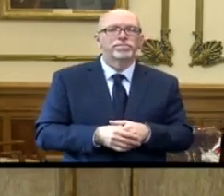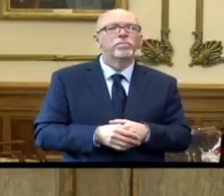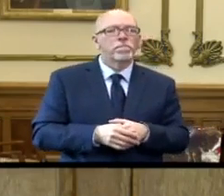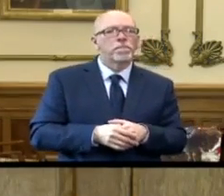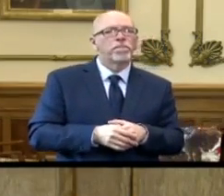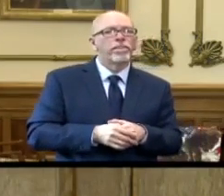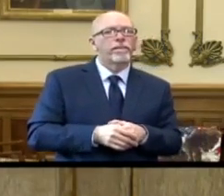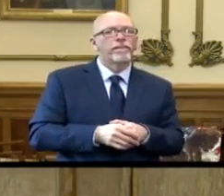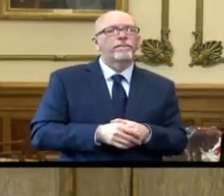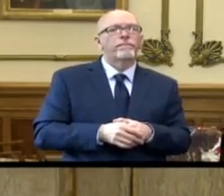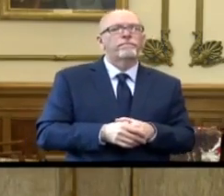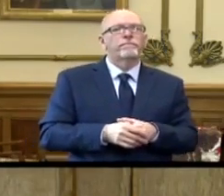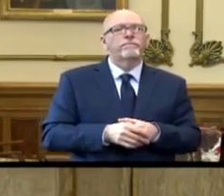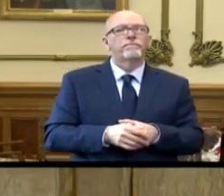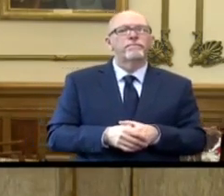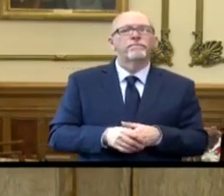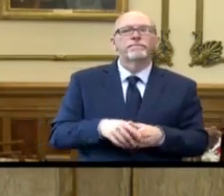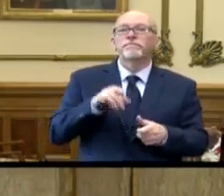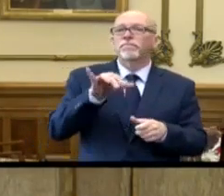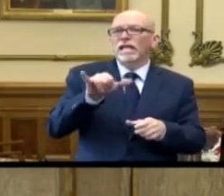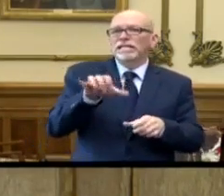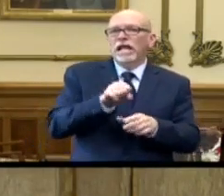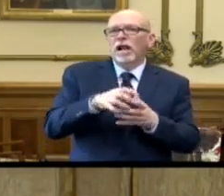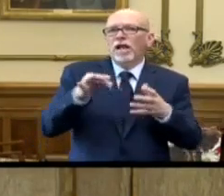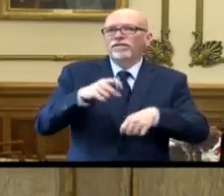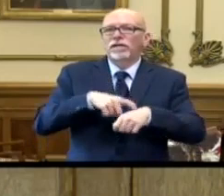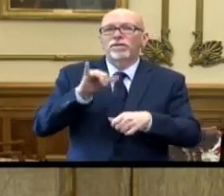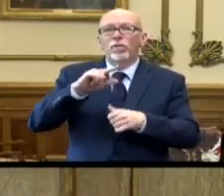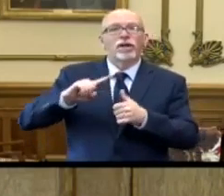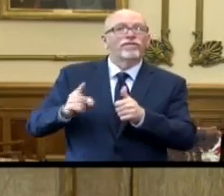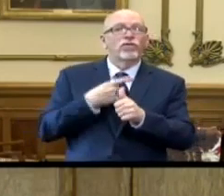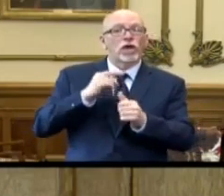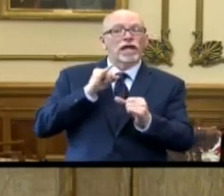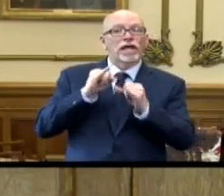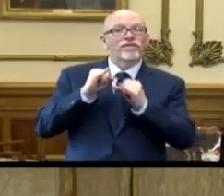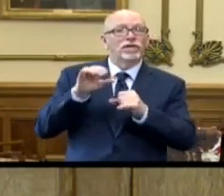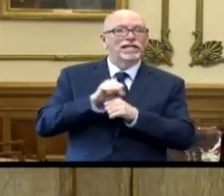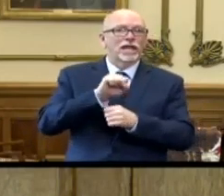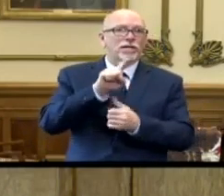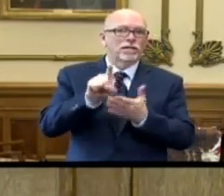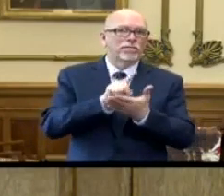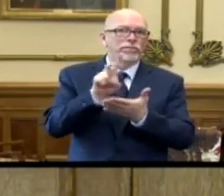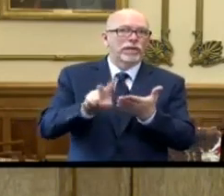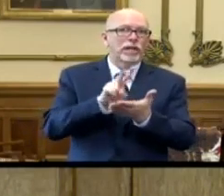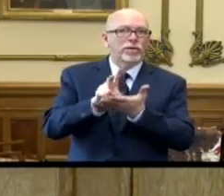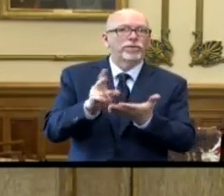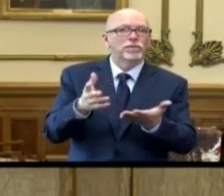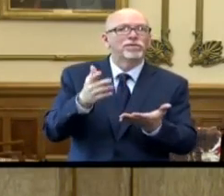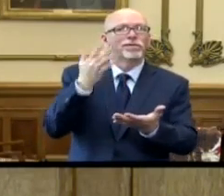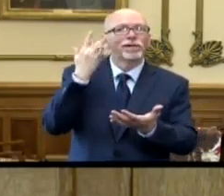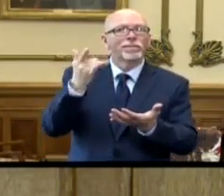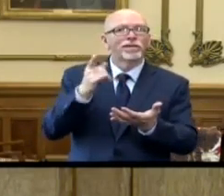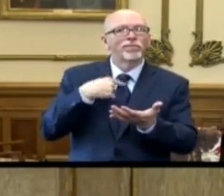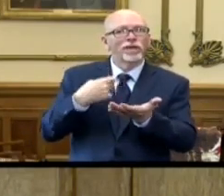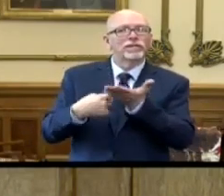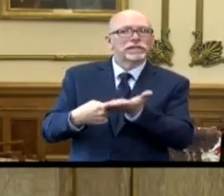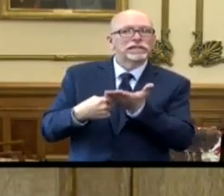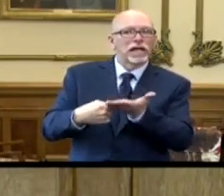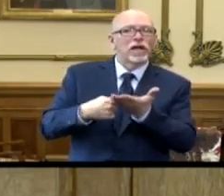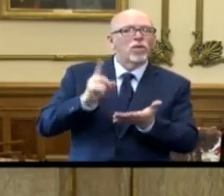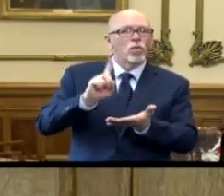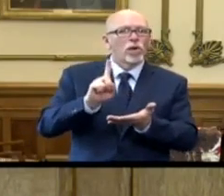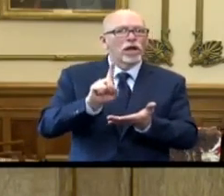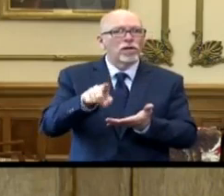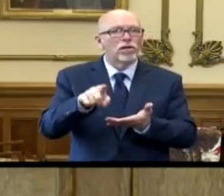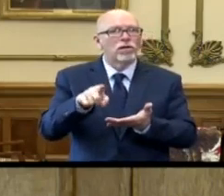So that takes a lot of time, and that's what initial interview takes a couple of hours to do a lot of times, is to discuss where